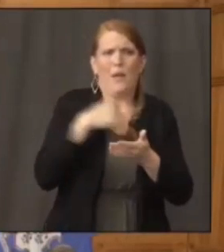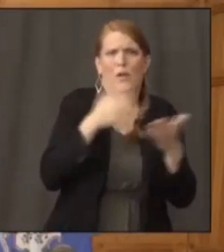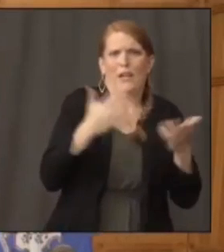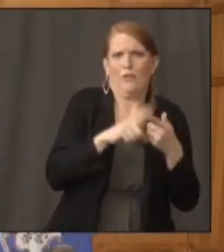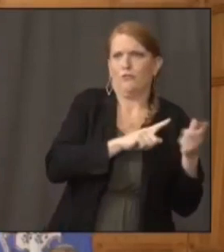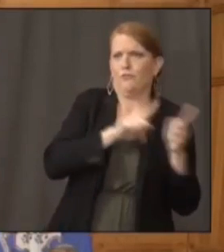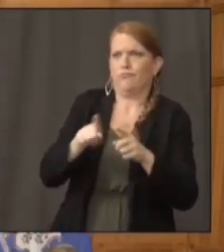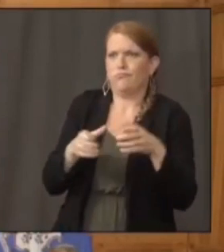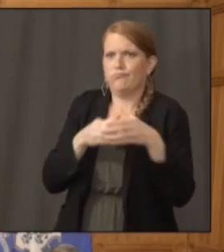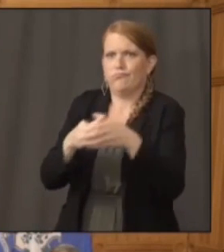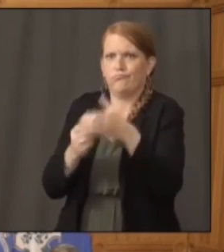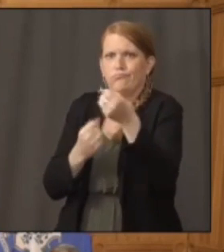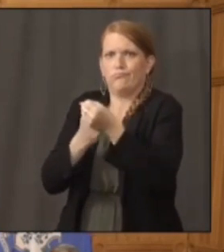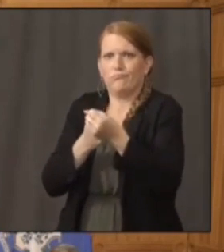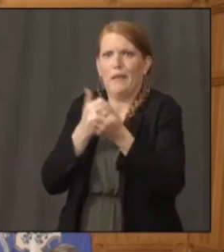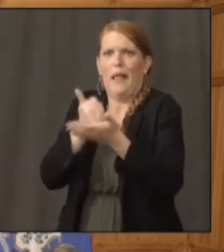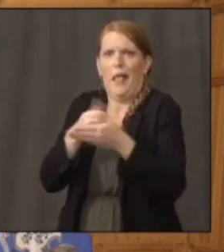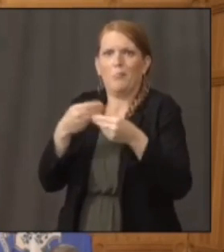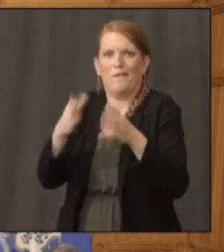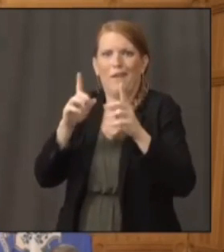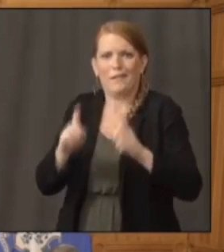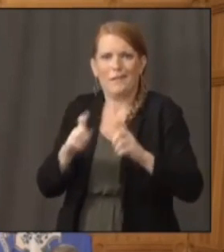Fox 61.